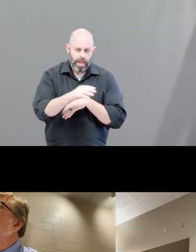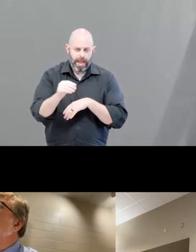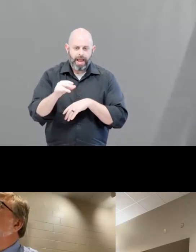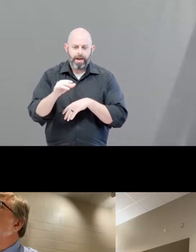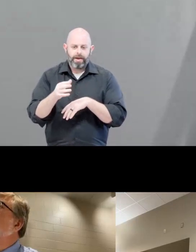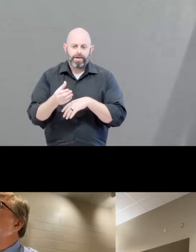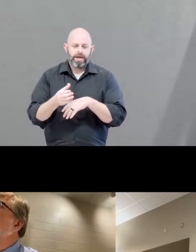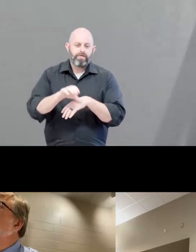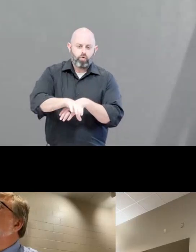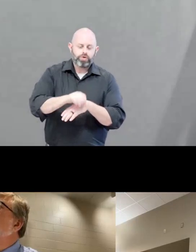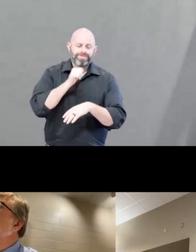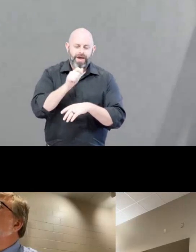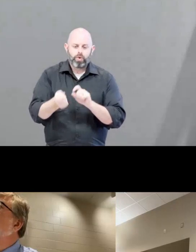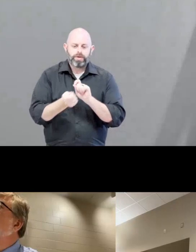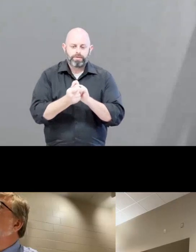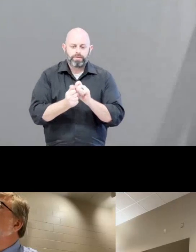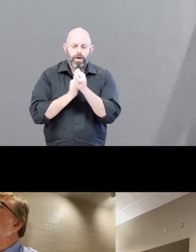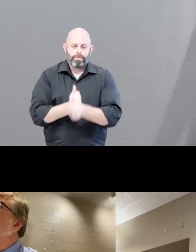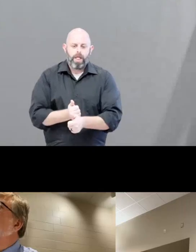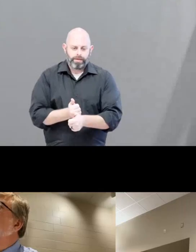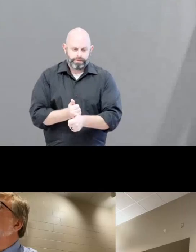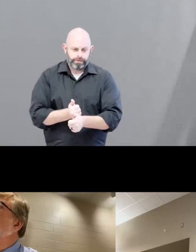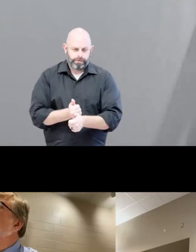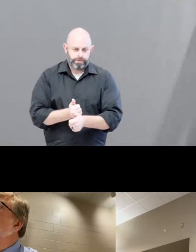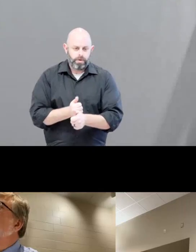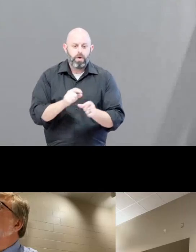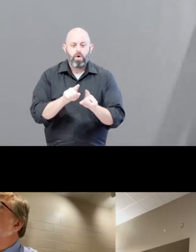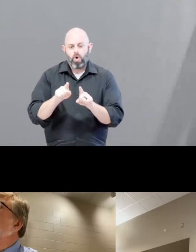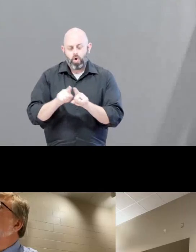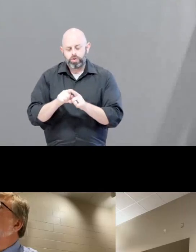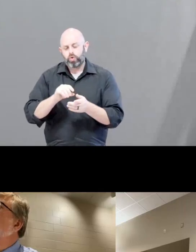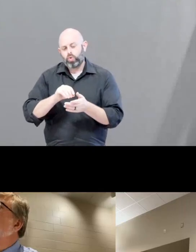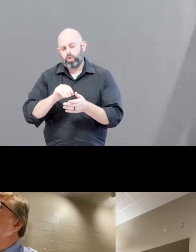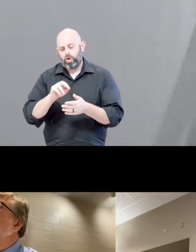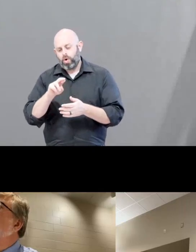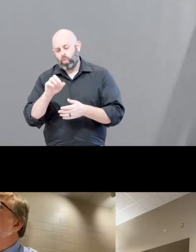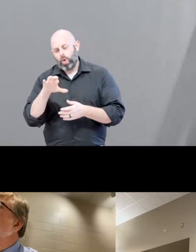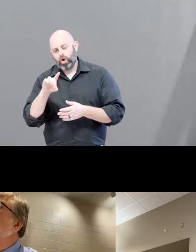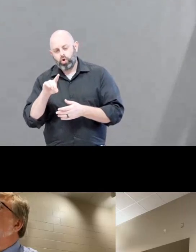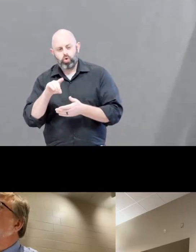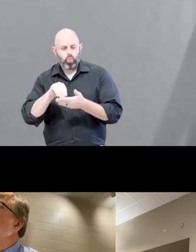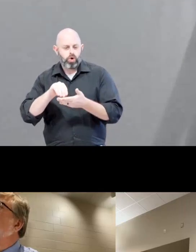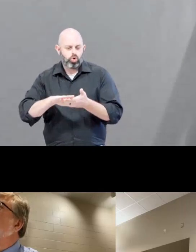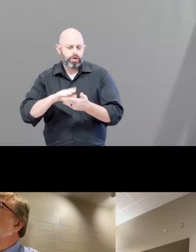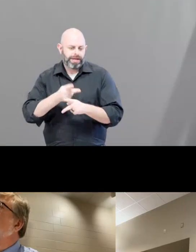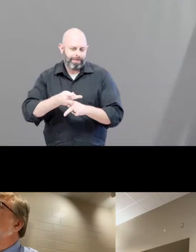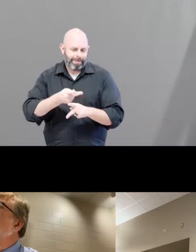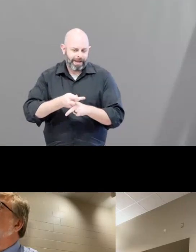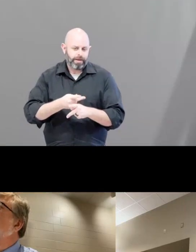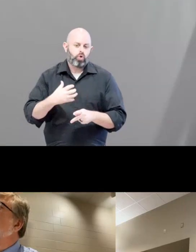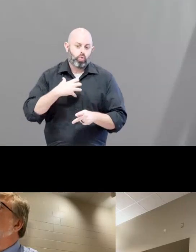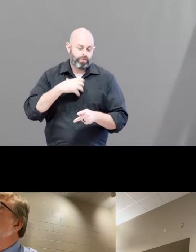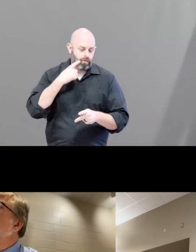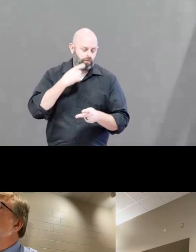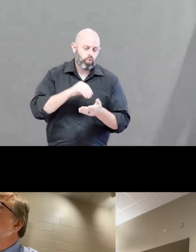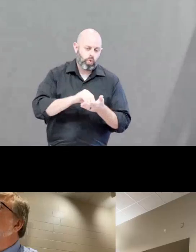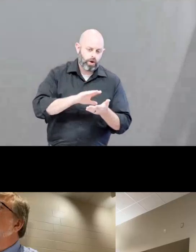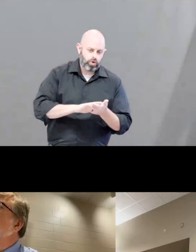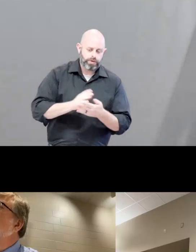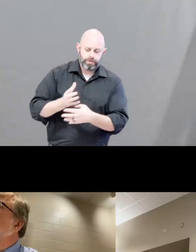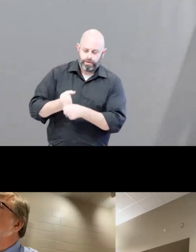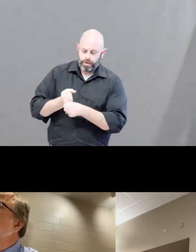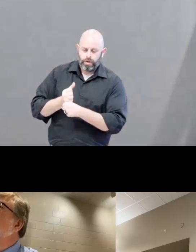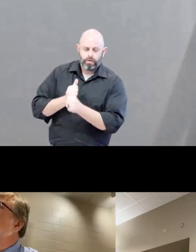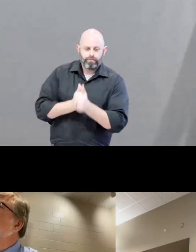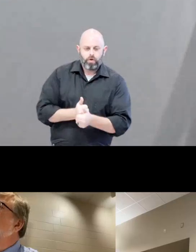enforce non-retaliation compliance. Also record keeping, there's a grievance records retained in accordance